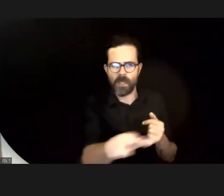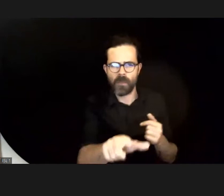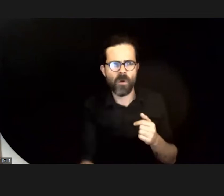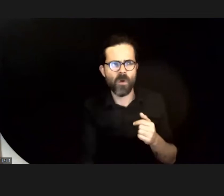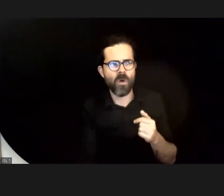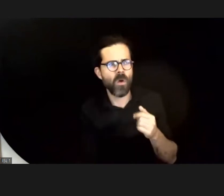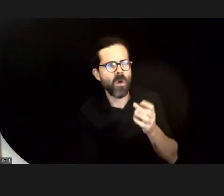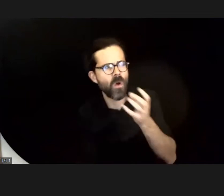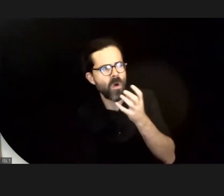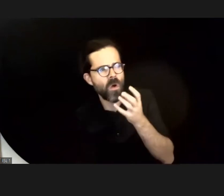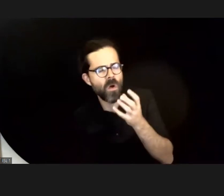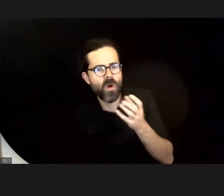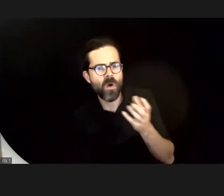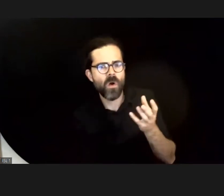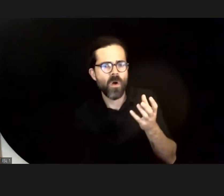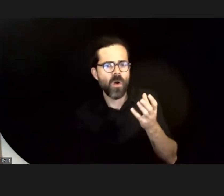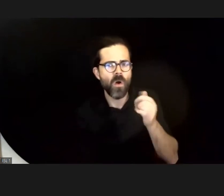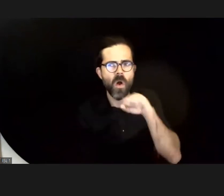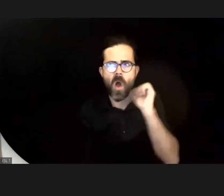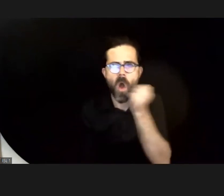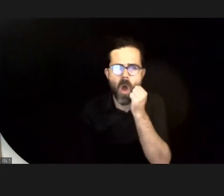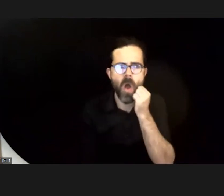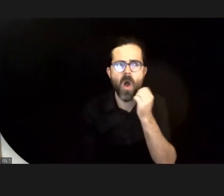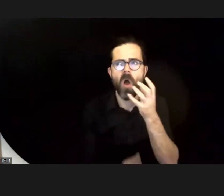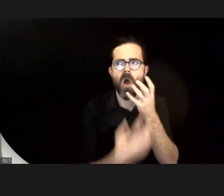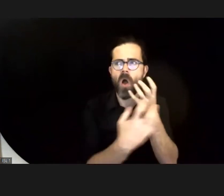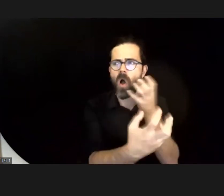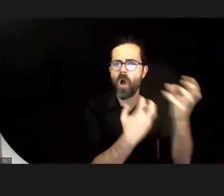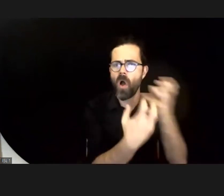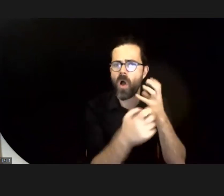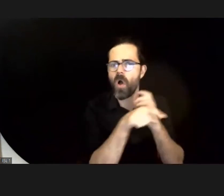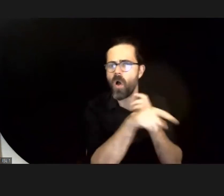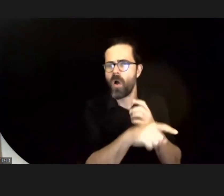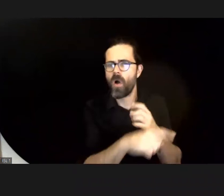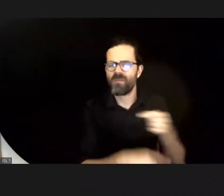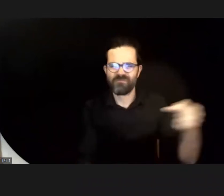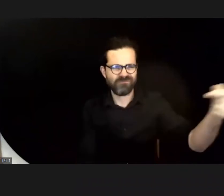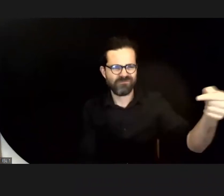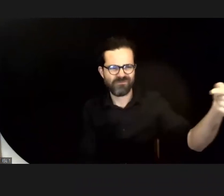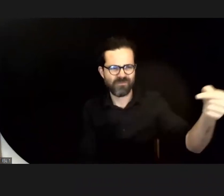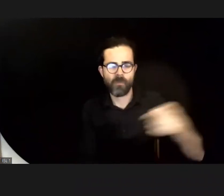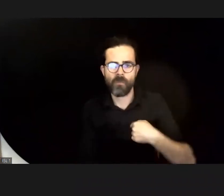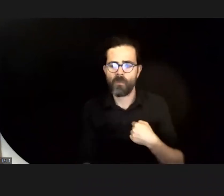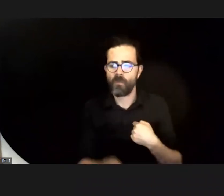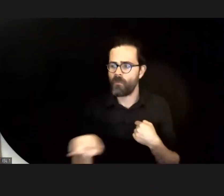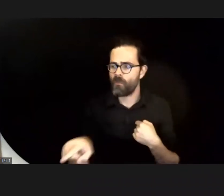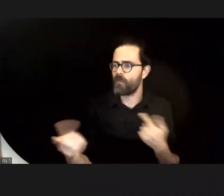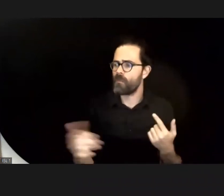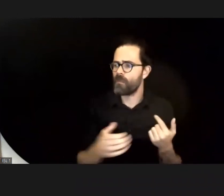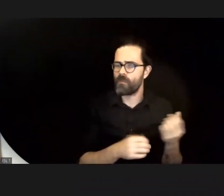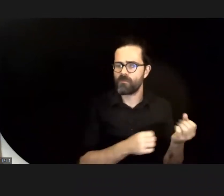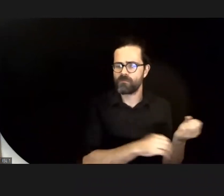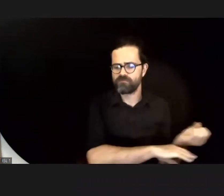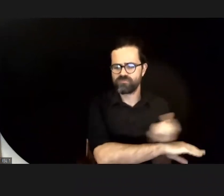because I arrived late and it was done, the service was done, but done in